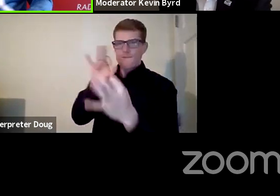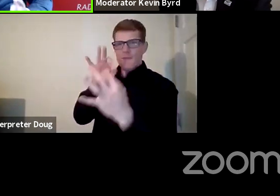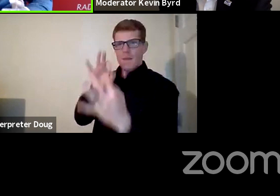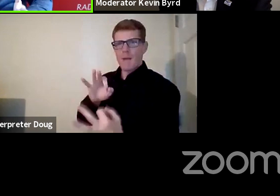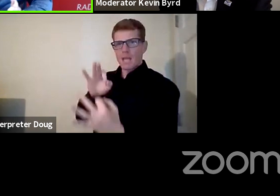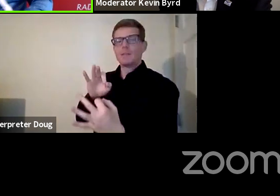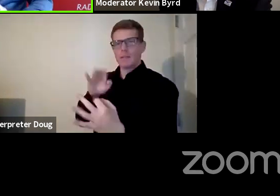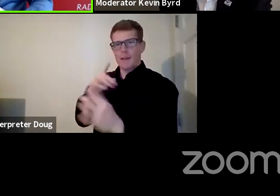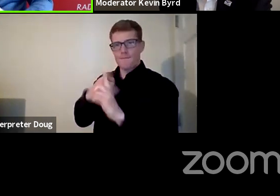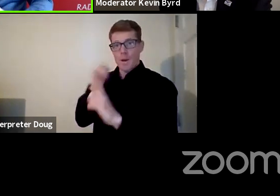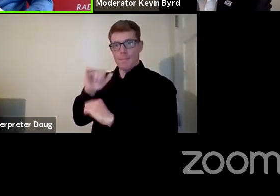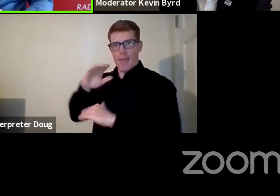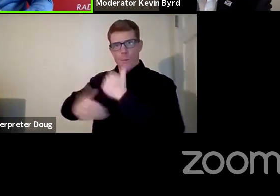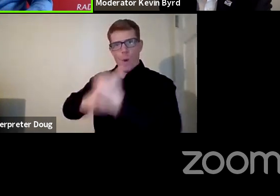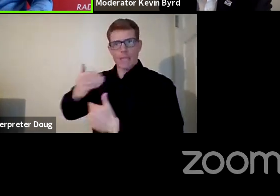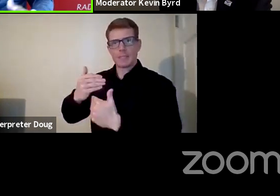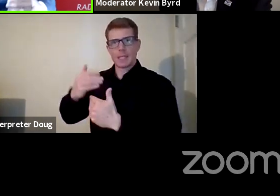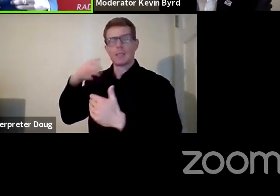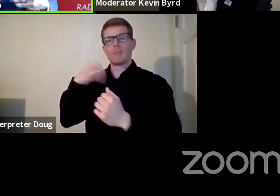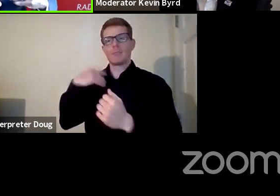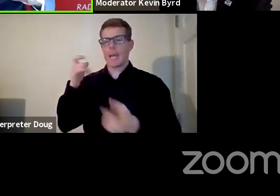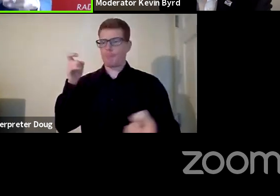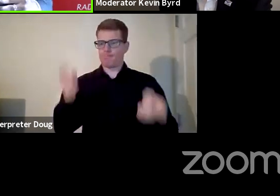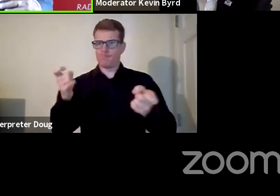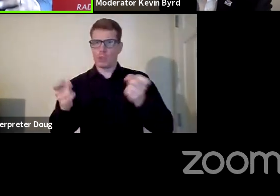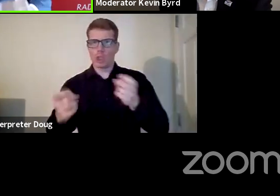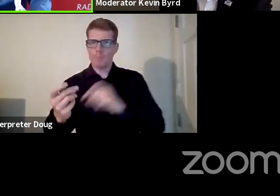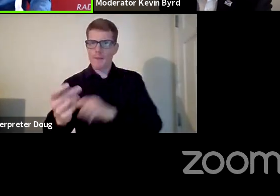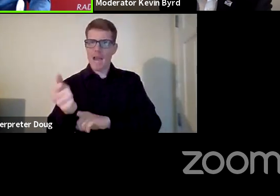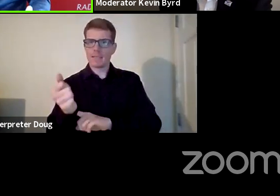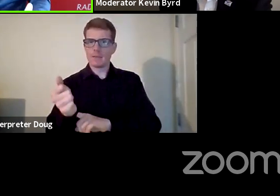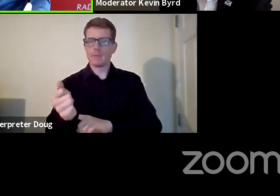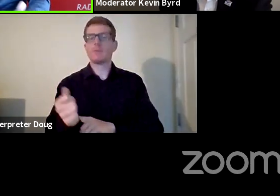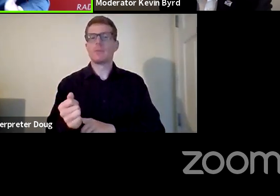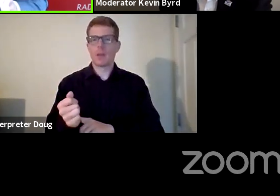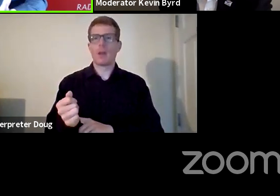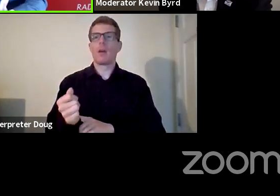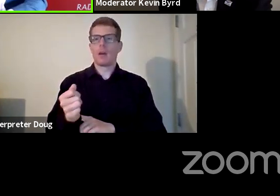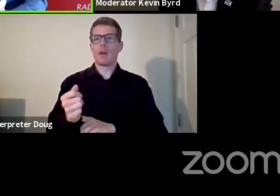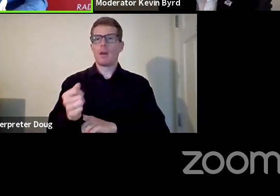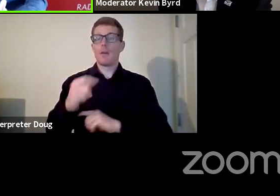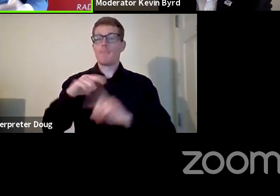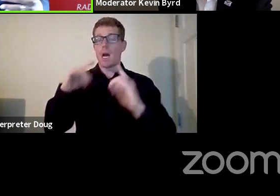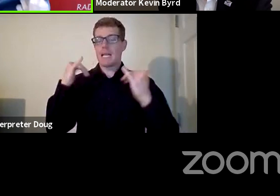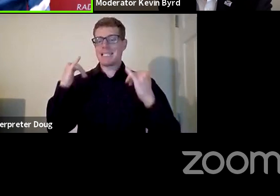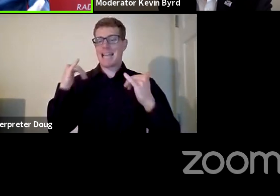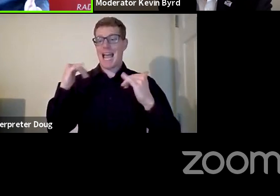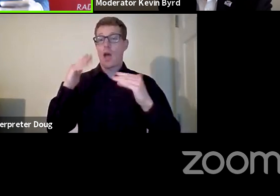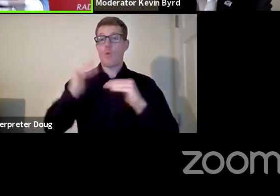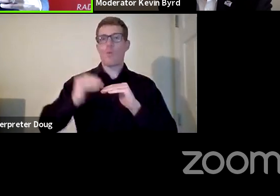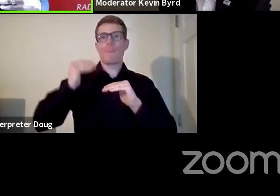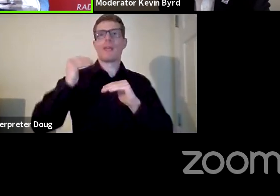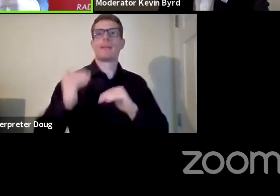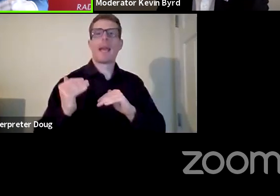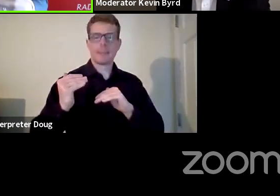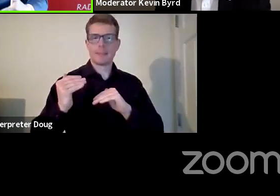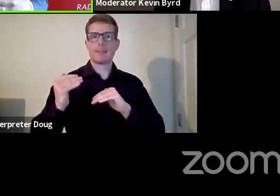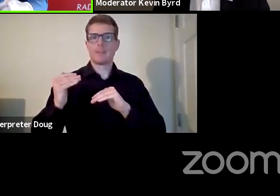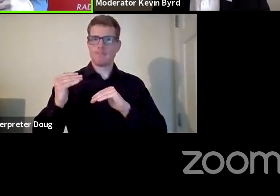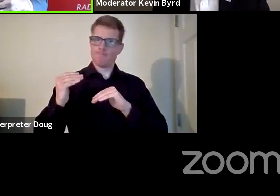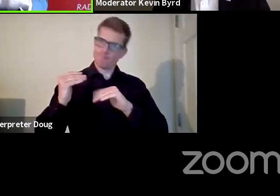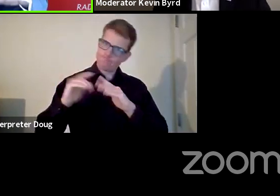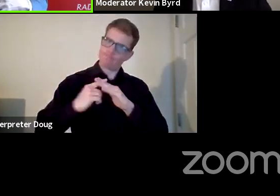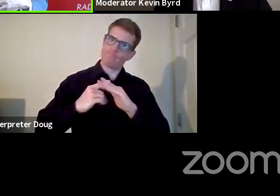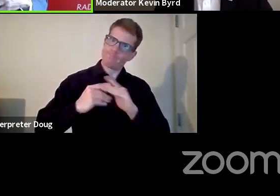that we were able to make some adjustments on. But as a part of this now, the next wave for us is that we will have a number of